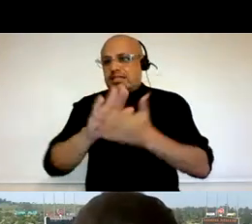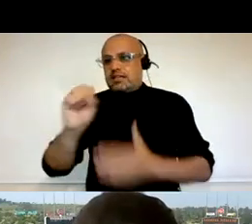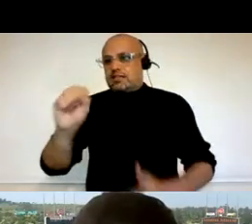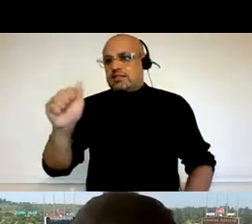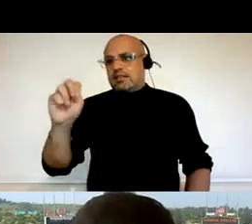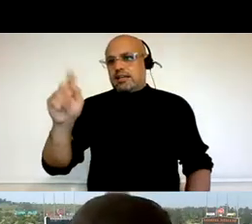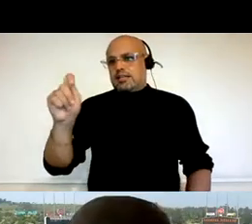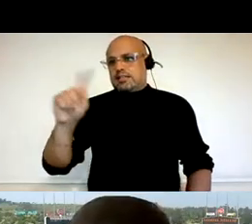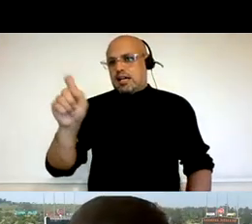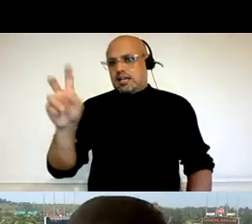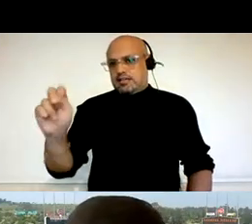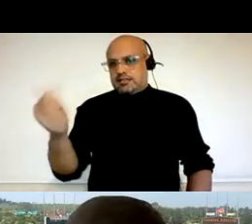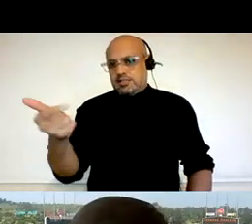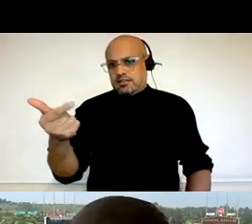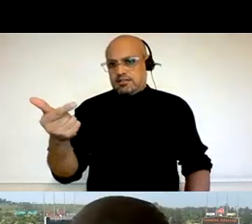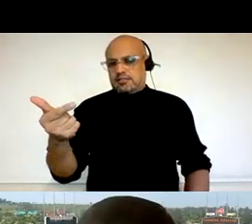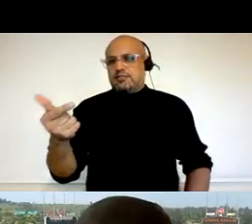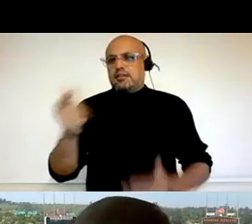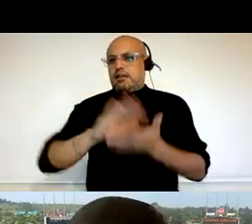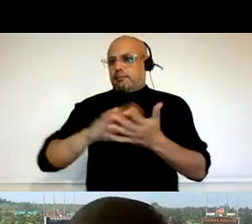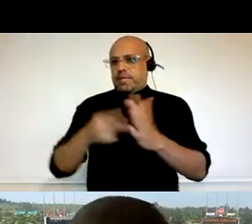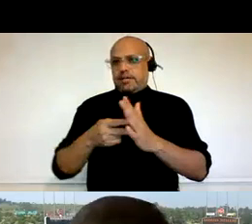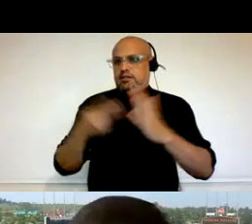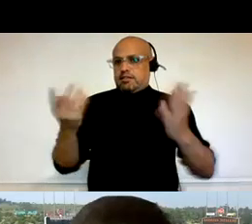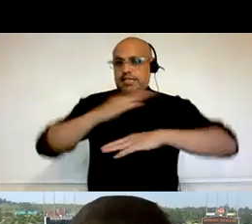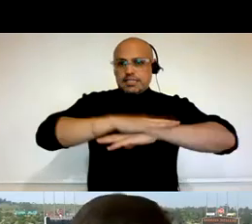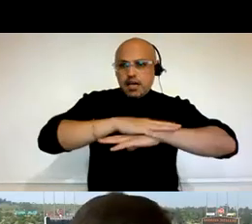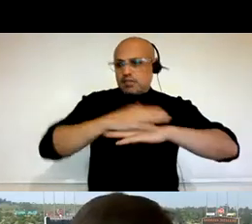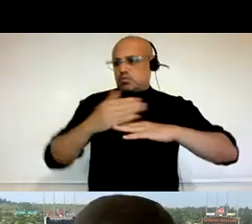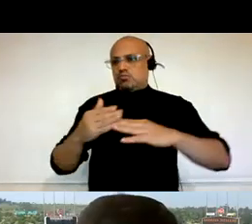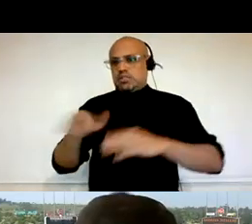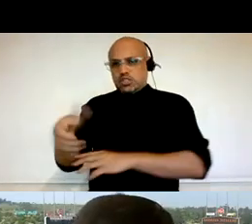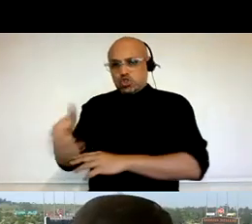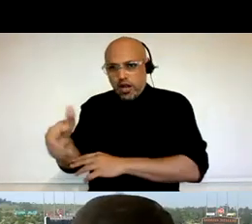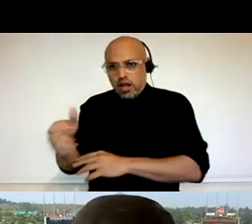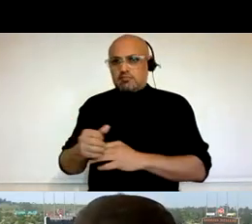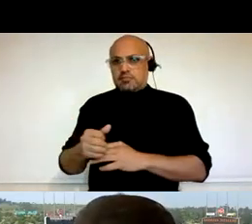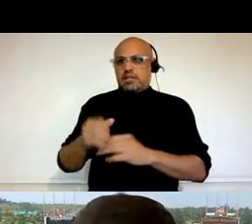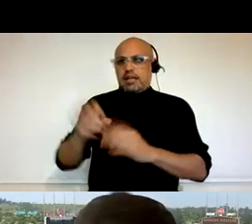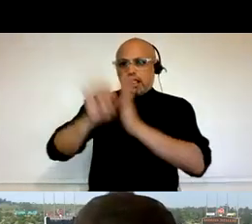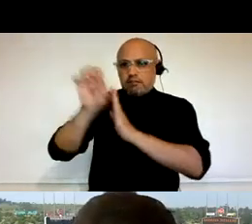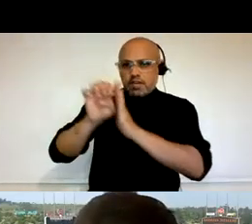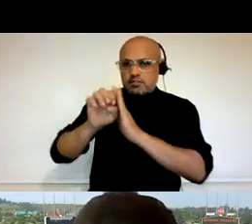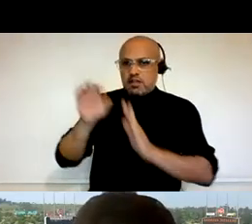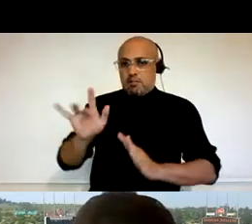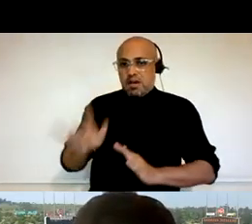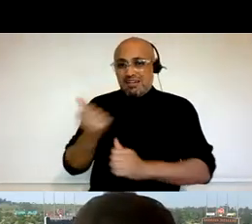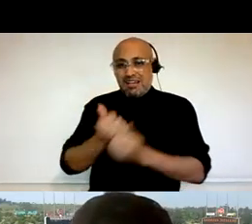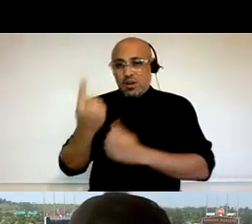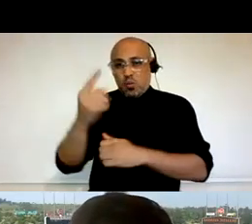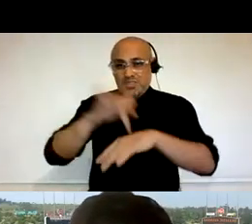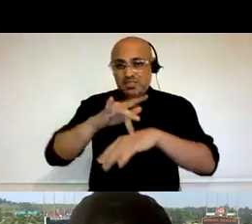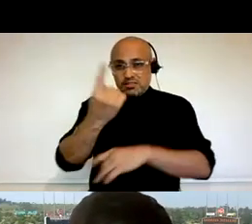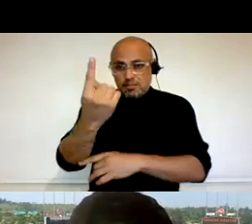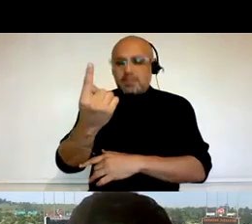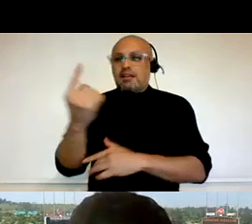touch areas, tables, doorknobs, light switches, elevators, buttons, you know, anything that someone else might have touched. We've got a whole crew that's